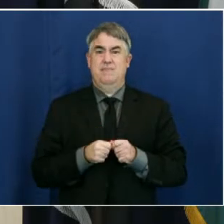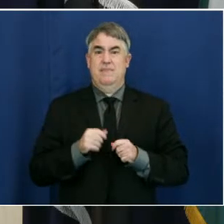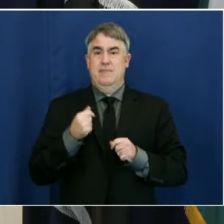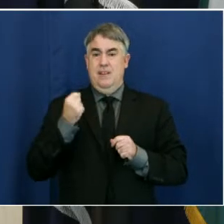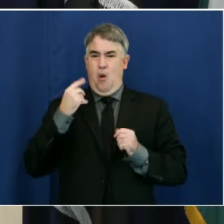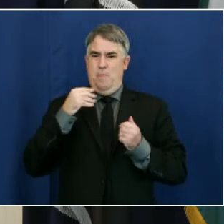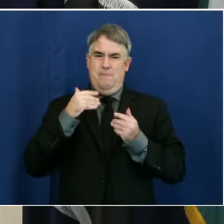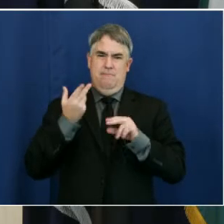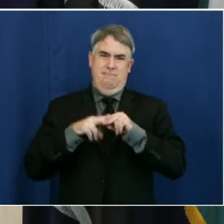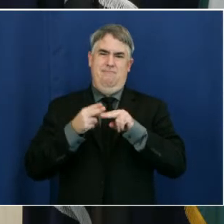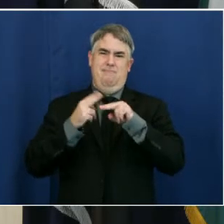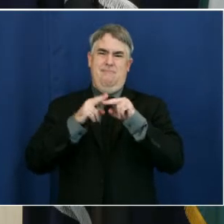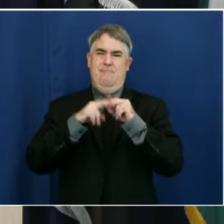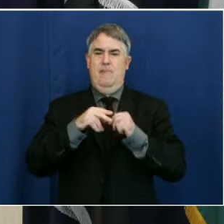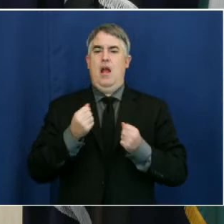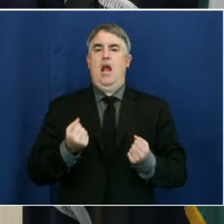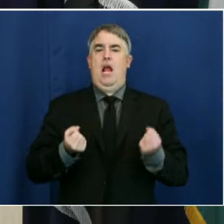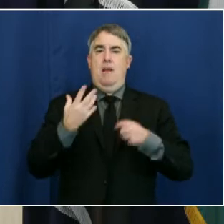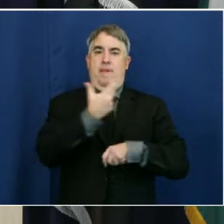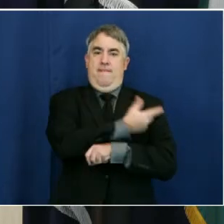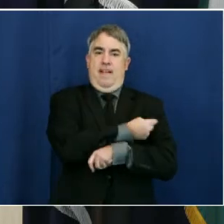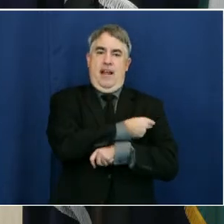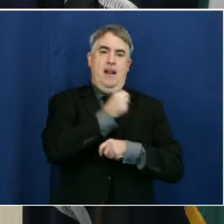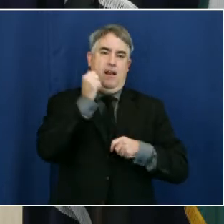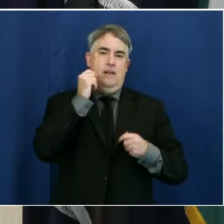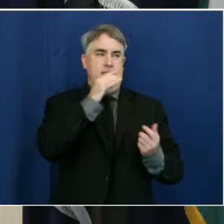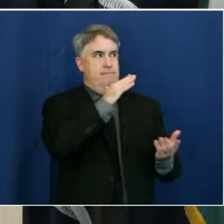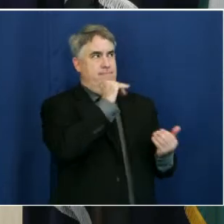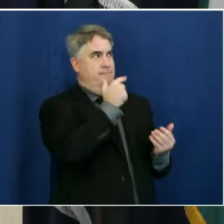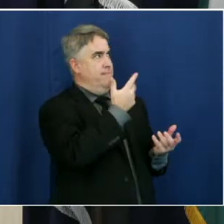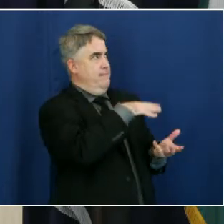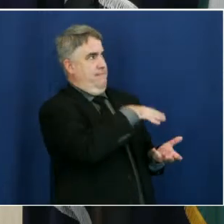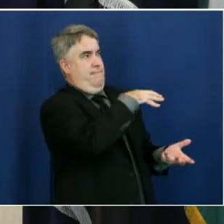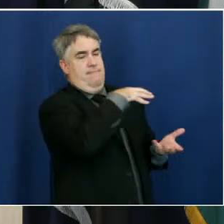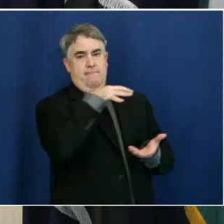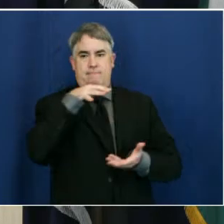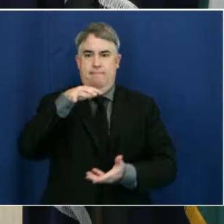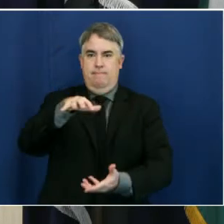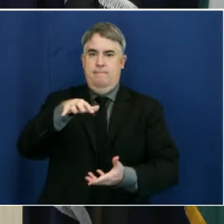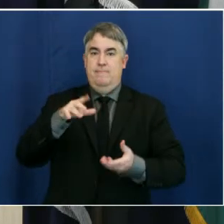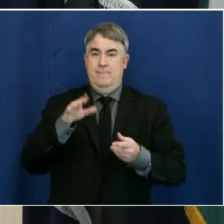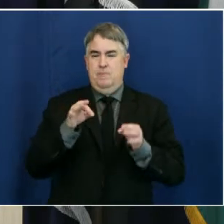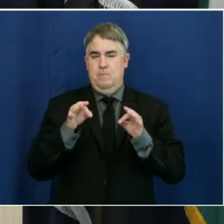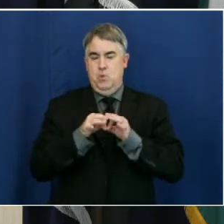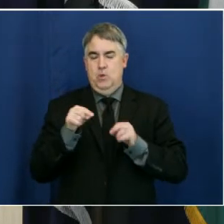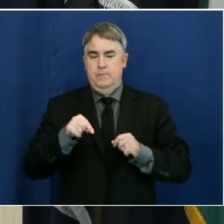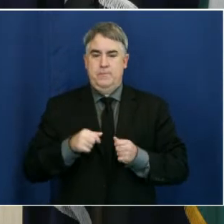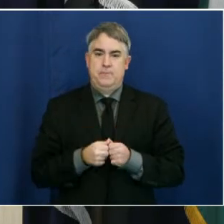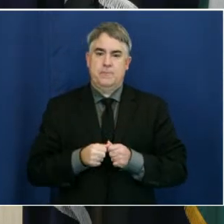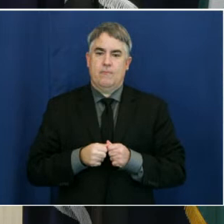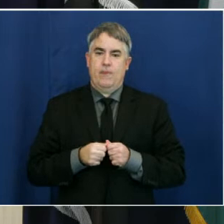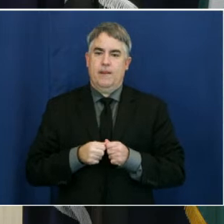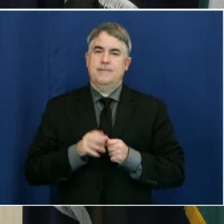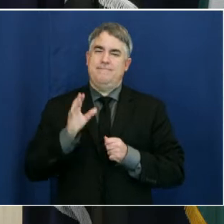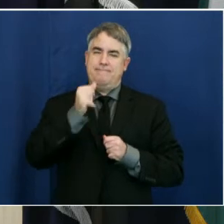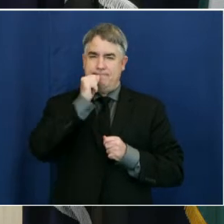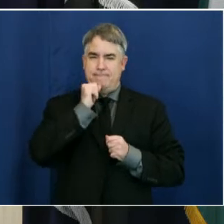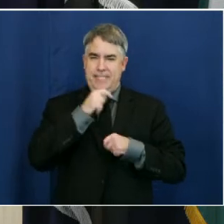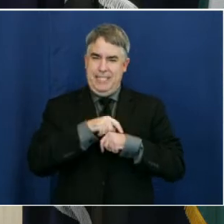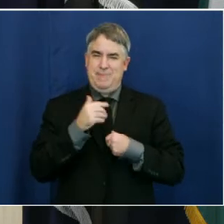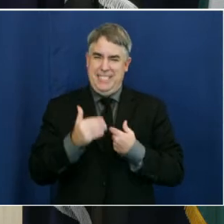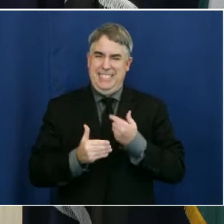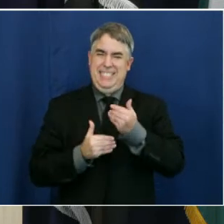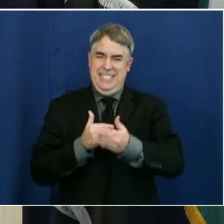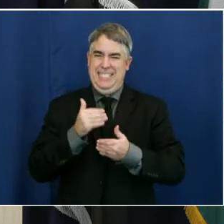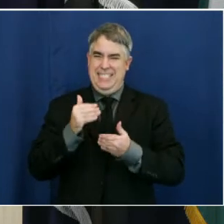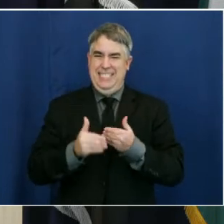the steady delivery of vaccines so we can get them out quickly. And, it's going to take a little bit of time. Things go from the